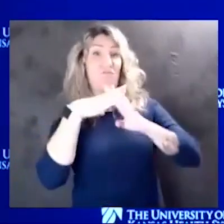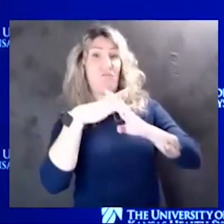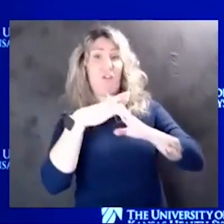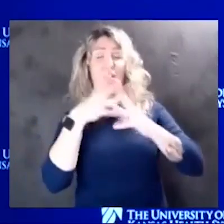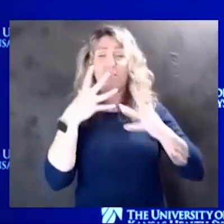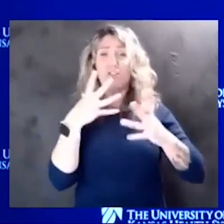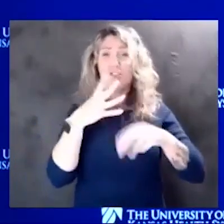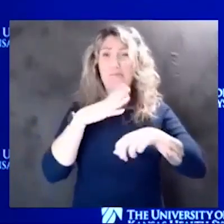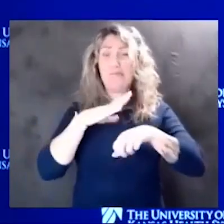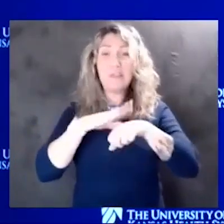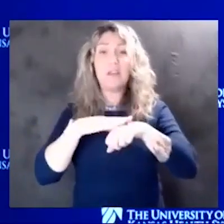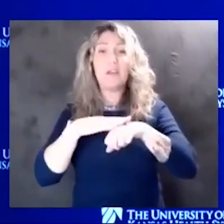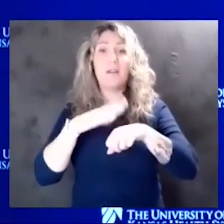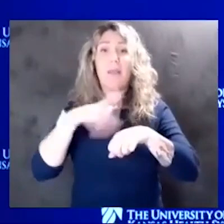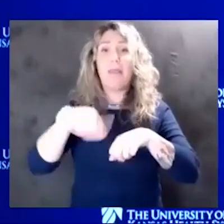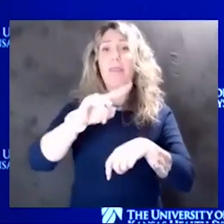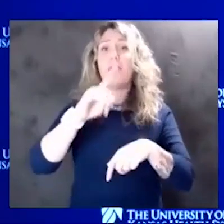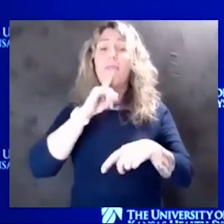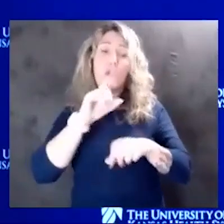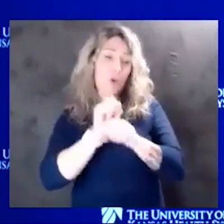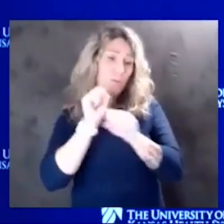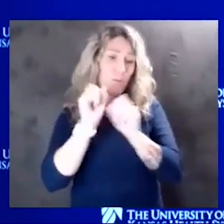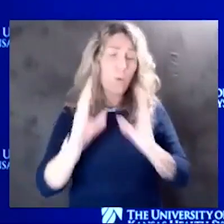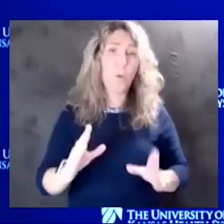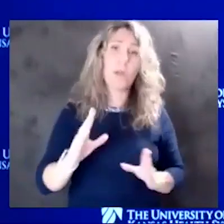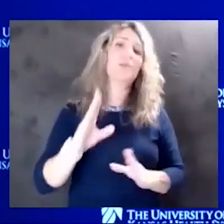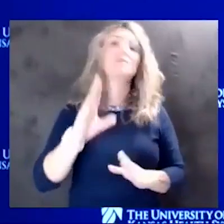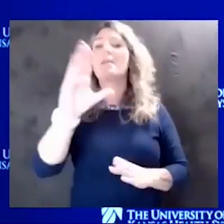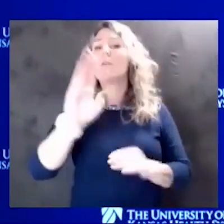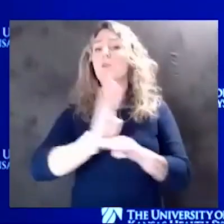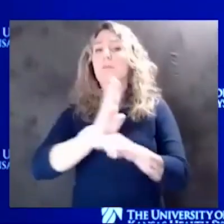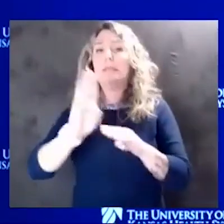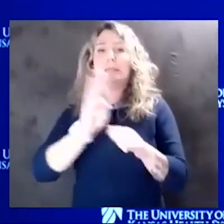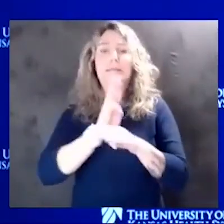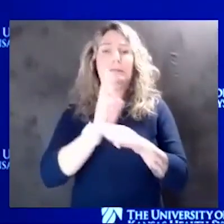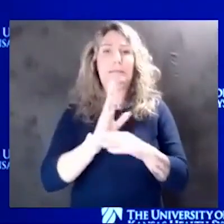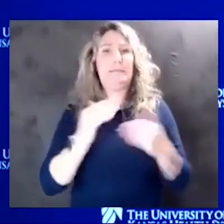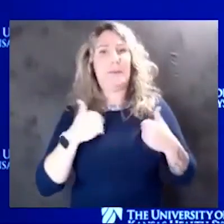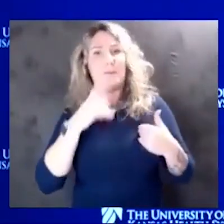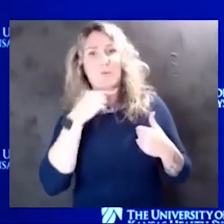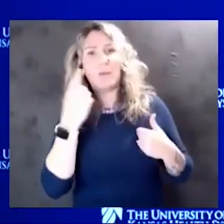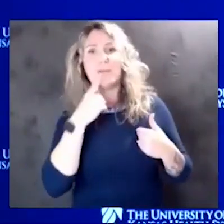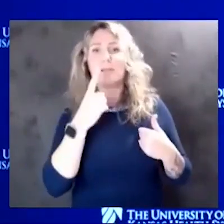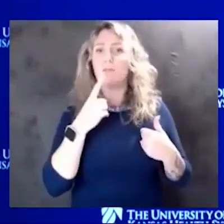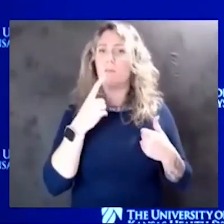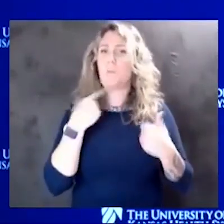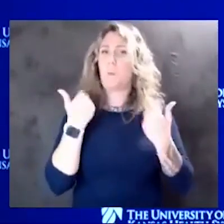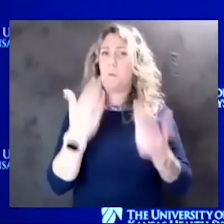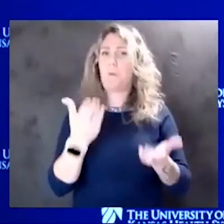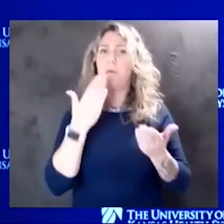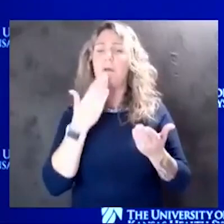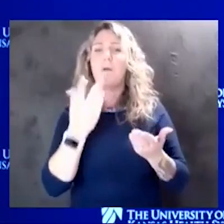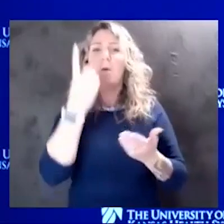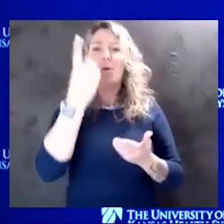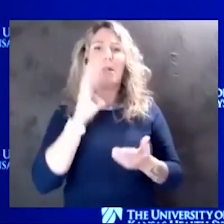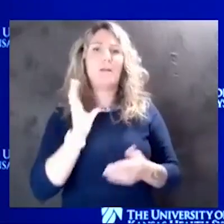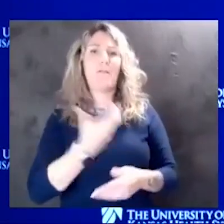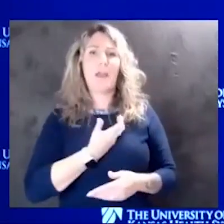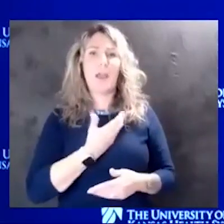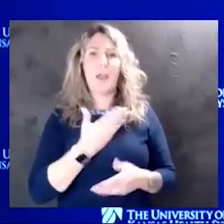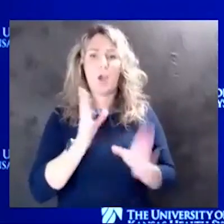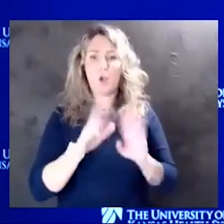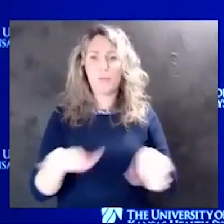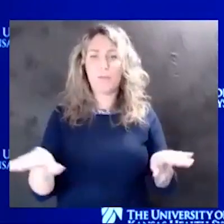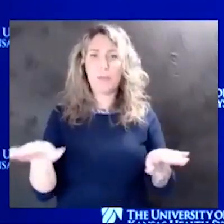employees, their workforce is at risk. And so I think go ahead and get that. We do have some information about one of our pediatrics that is in the